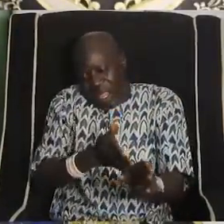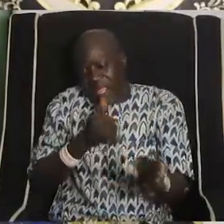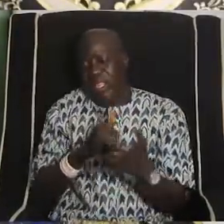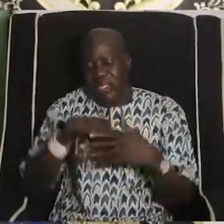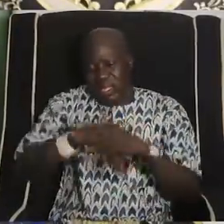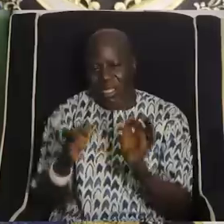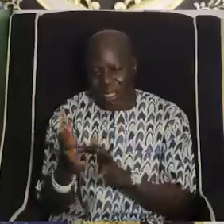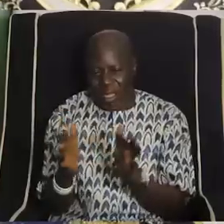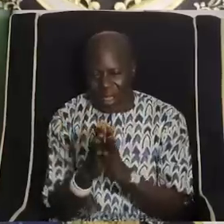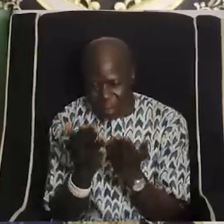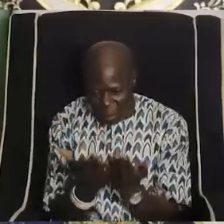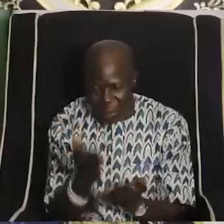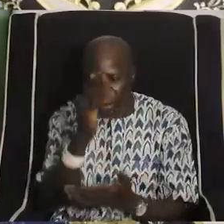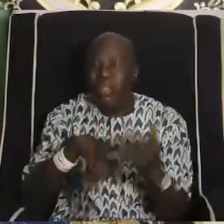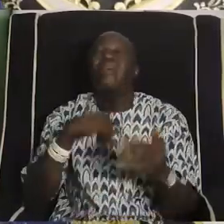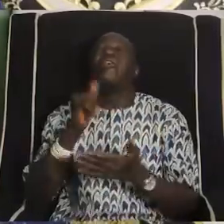it. Some people don't